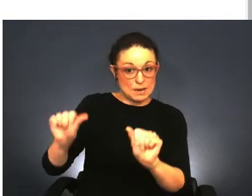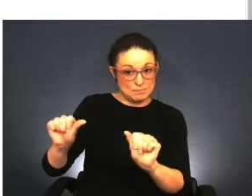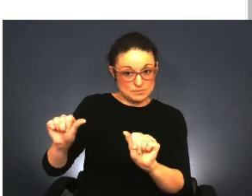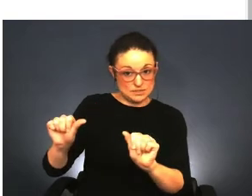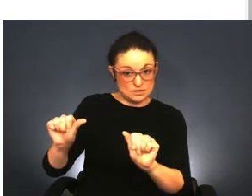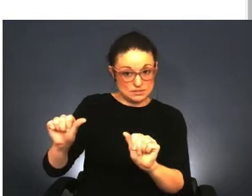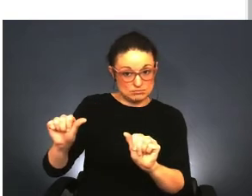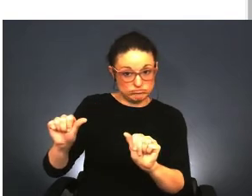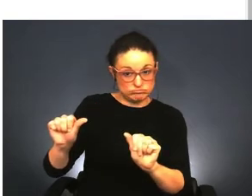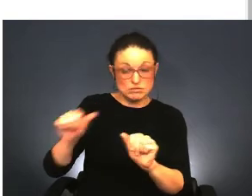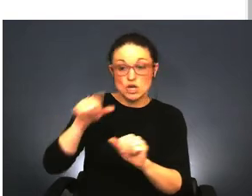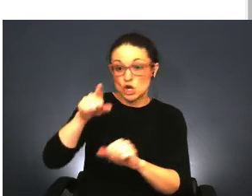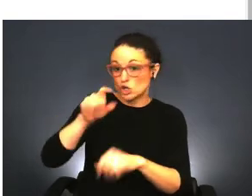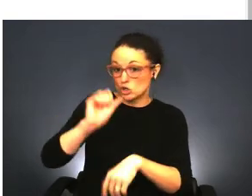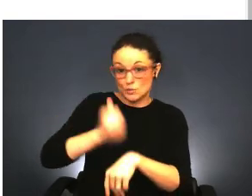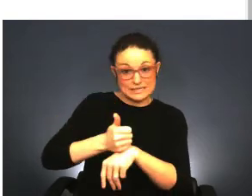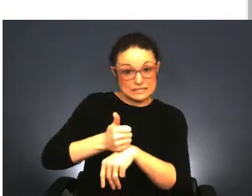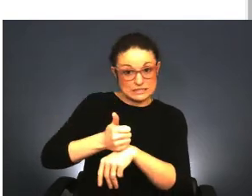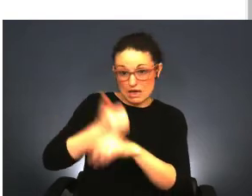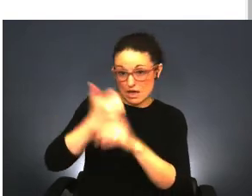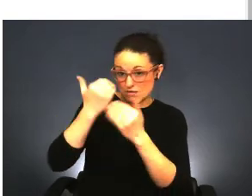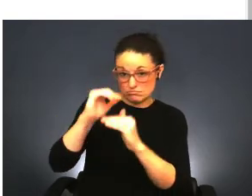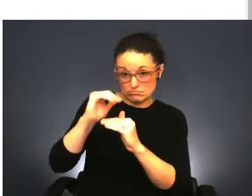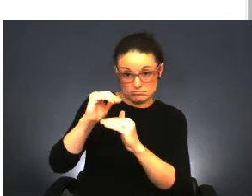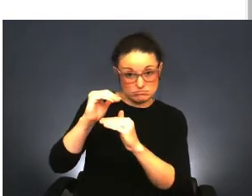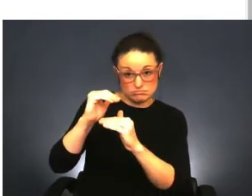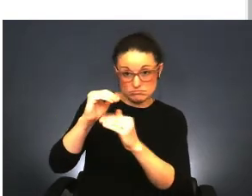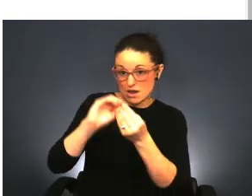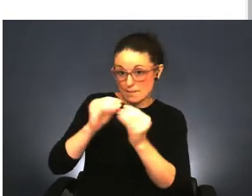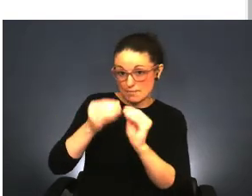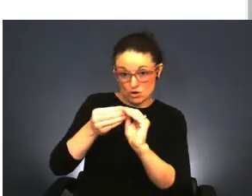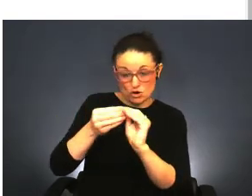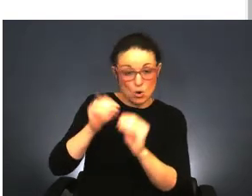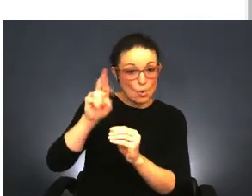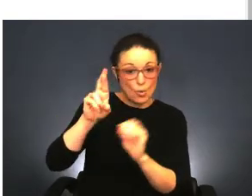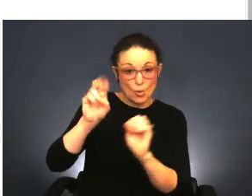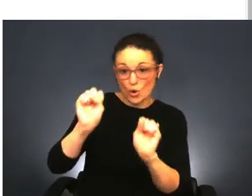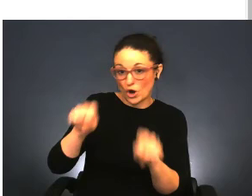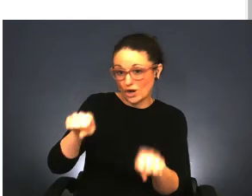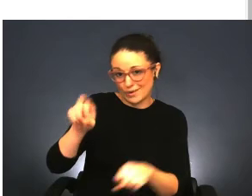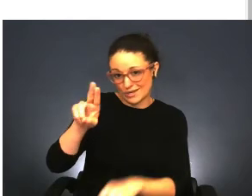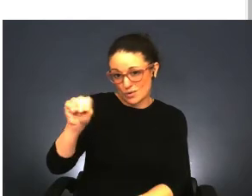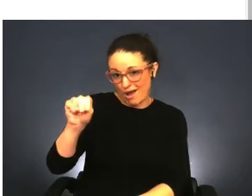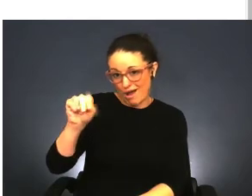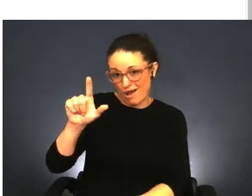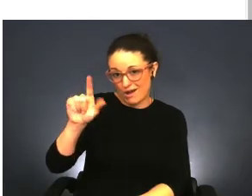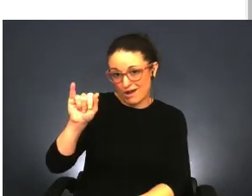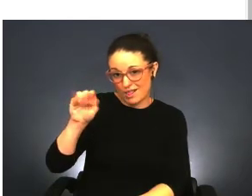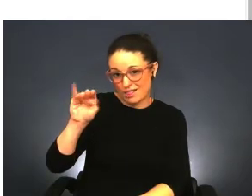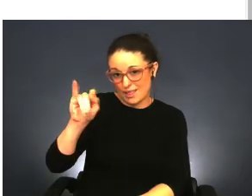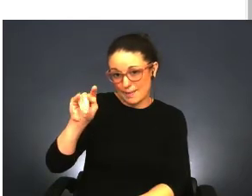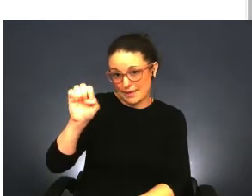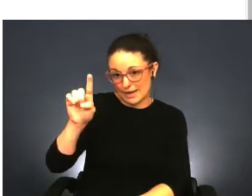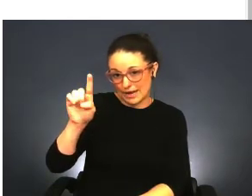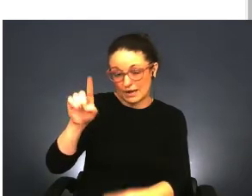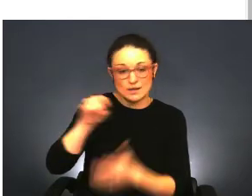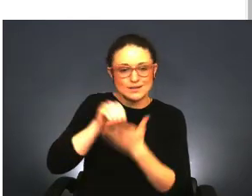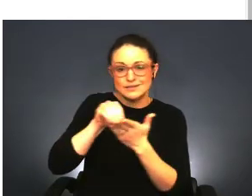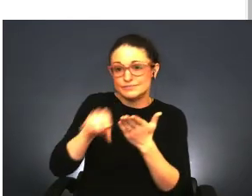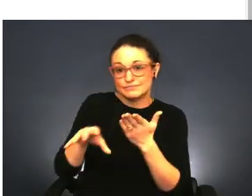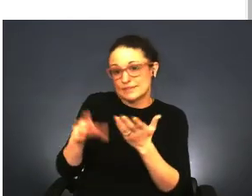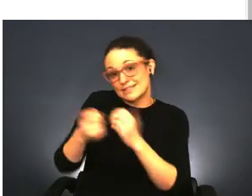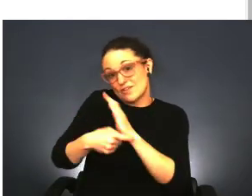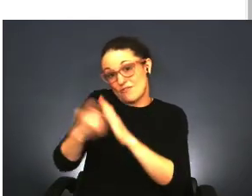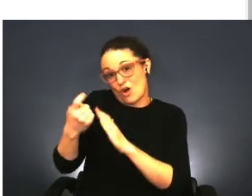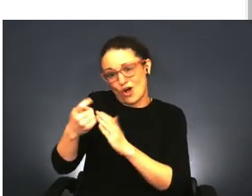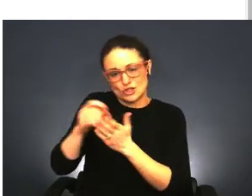can set a limited number of submissions or you can make it unlimited. By default, students can submit as many times as they